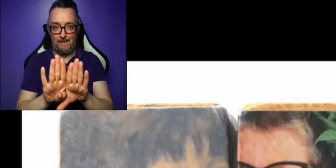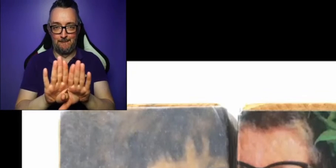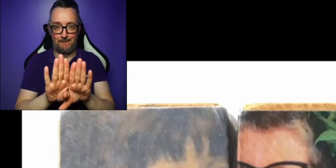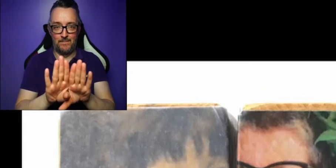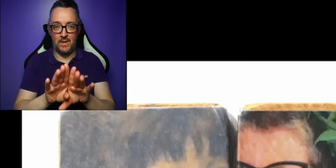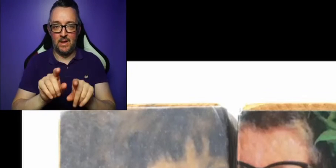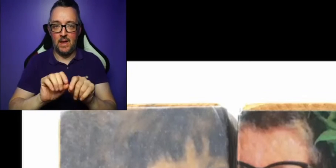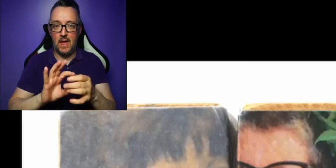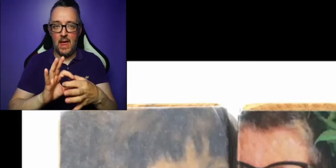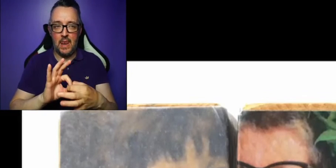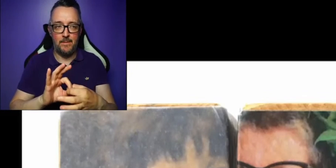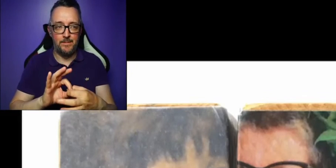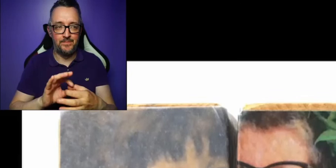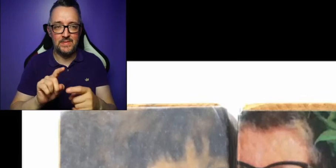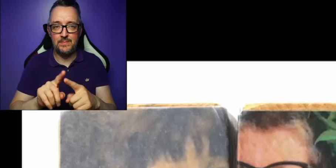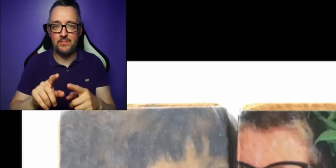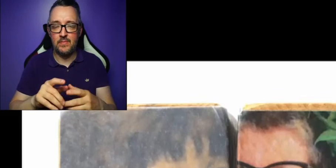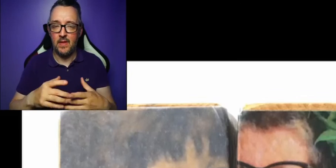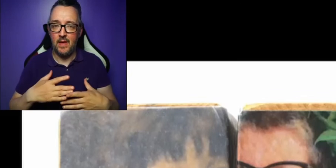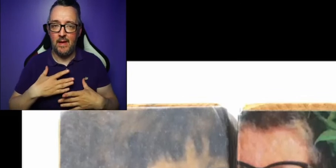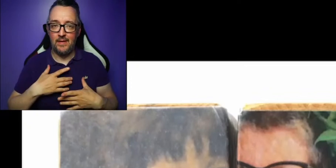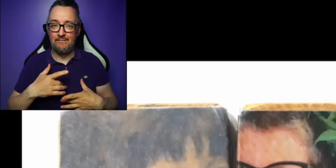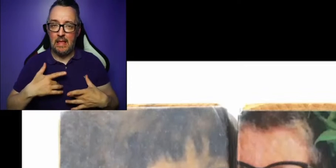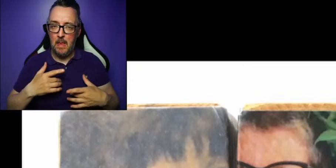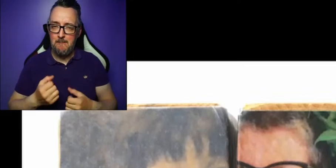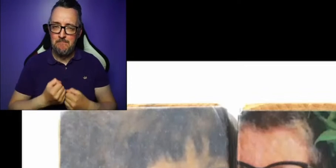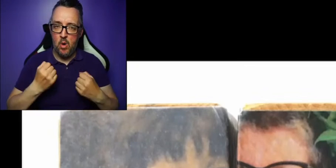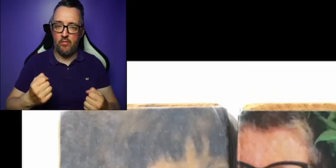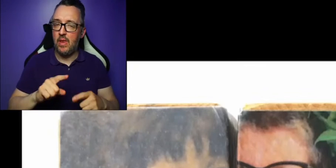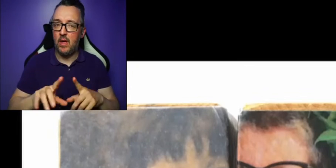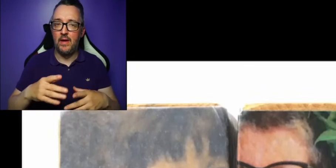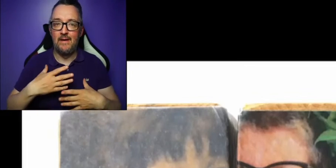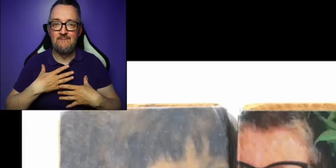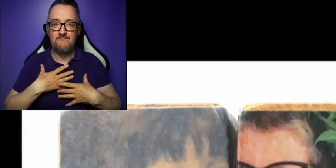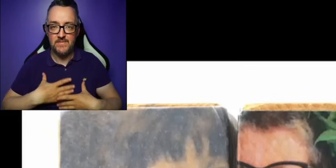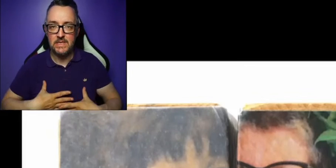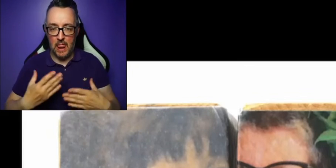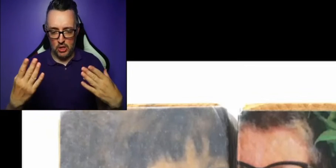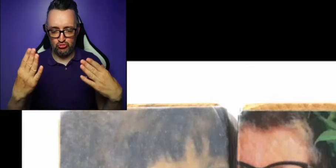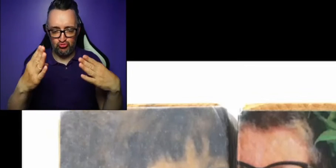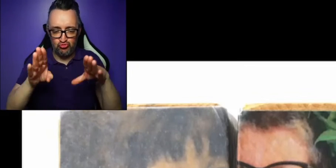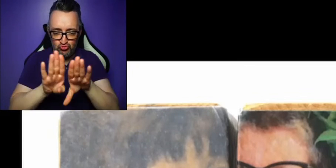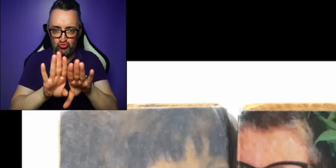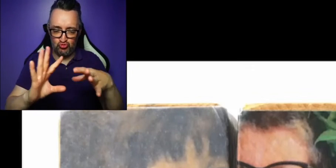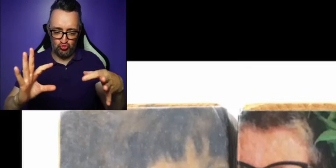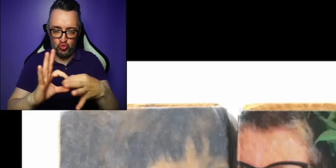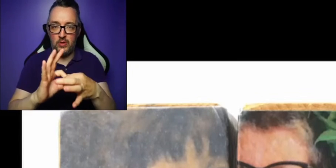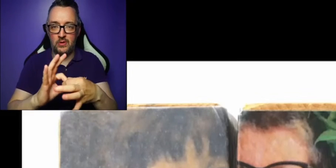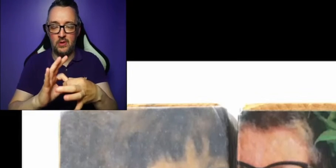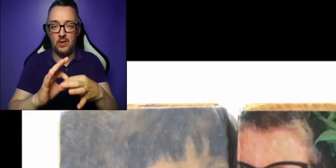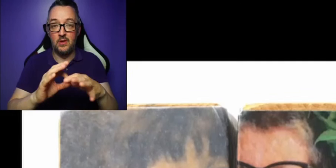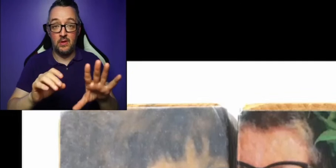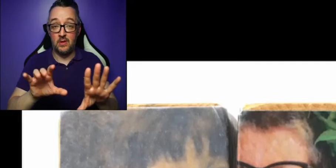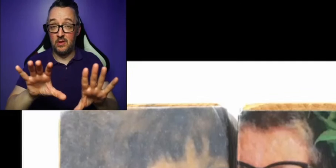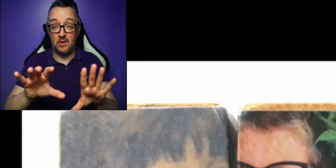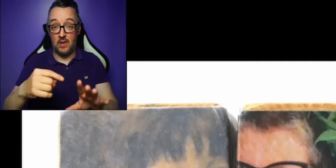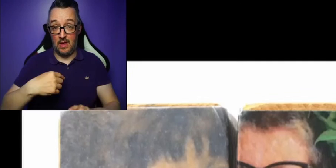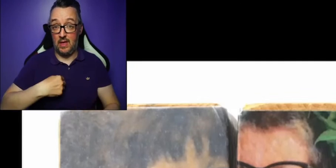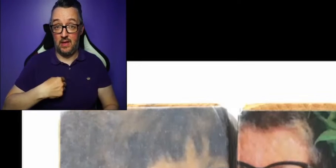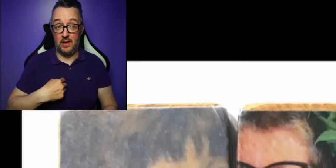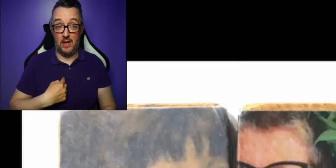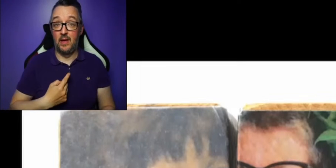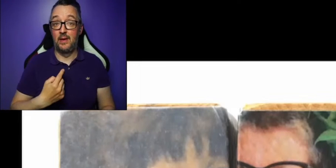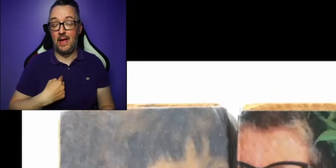physical act of joining, which feels very powerful, And it's like, I was me, I always